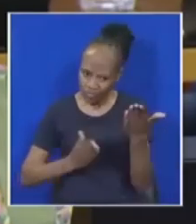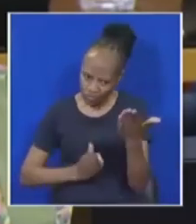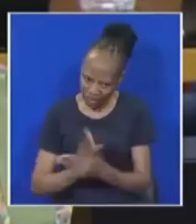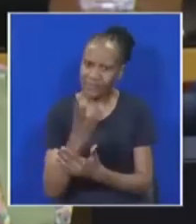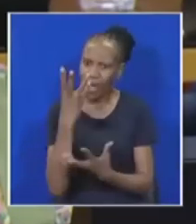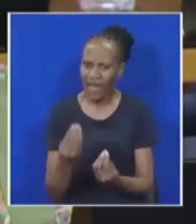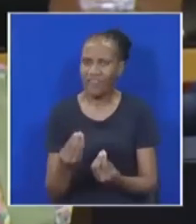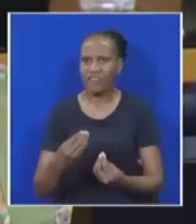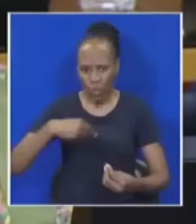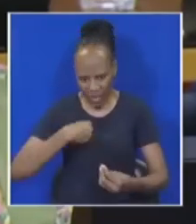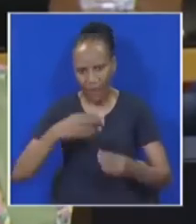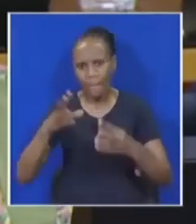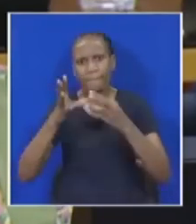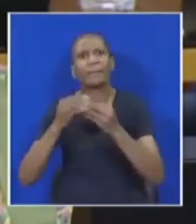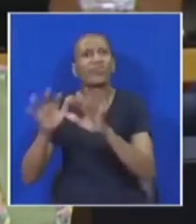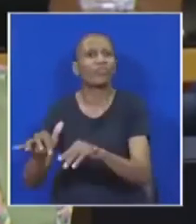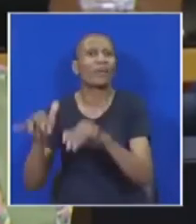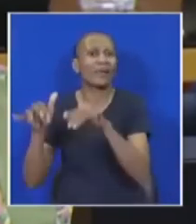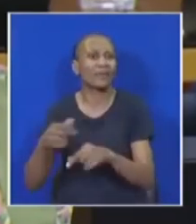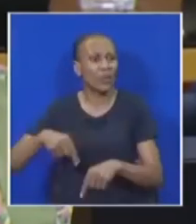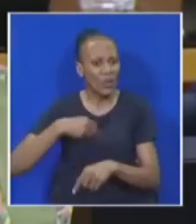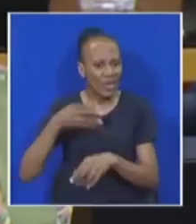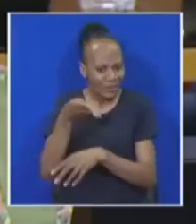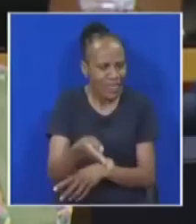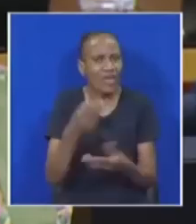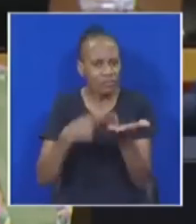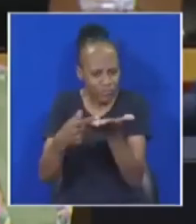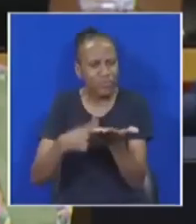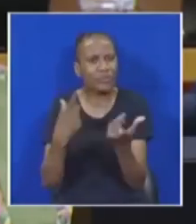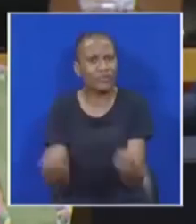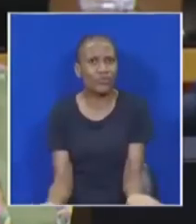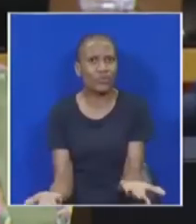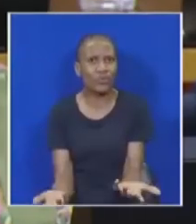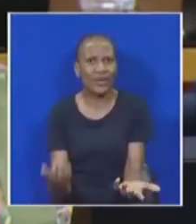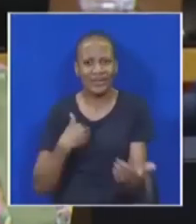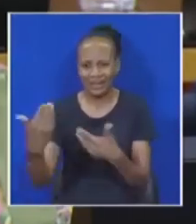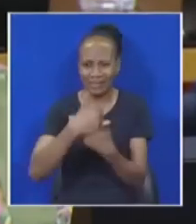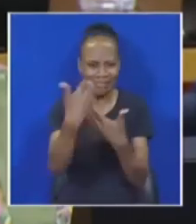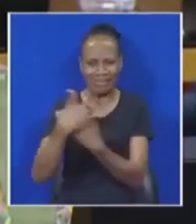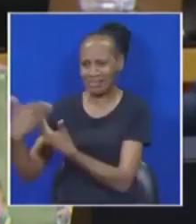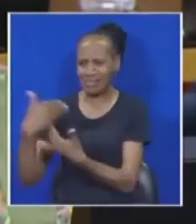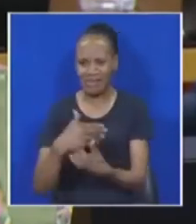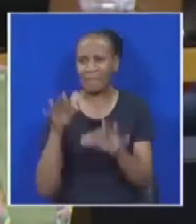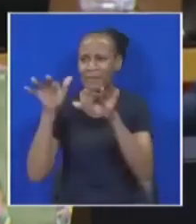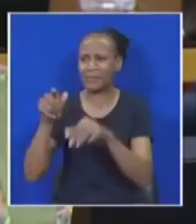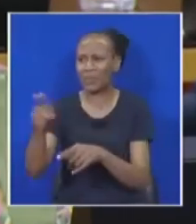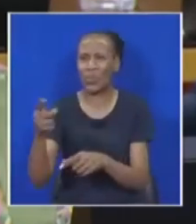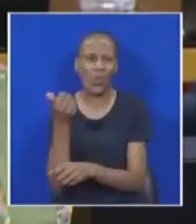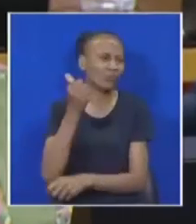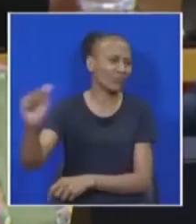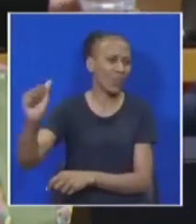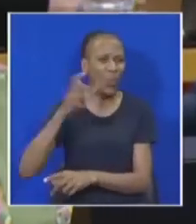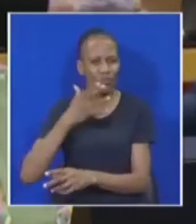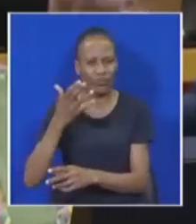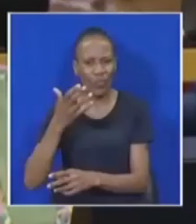as members of parliament. We are here to debate this matter. We cannot be distracted by people who doesn't want to be part of